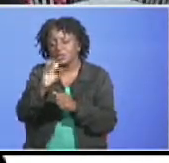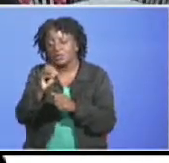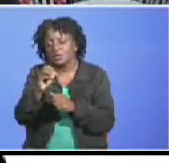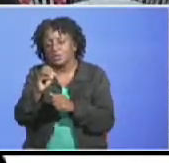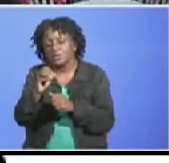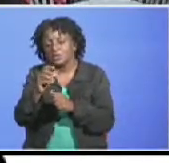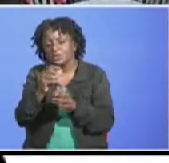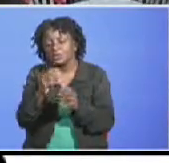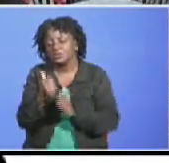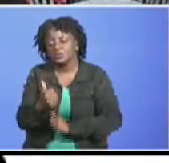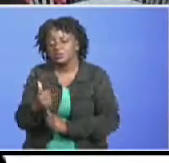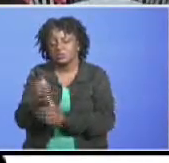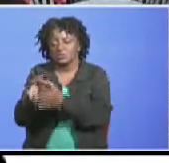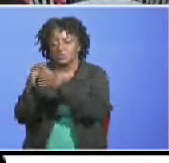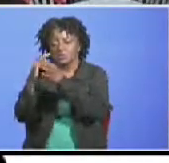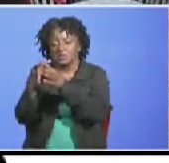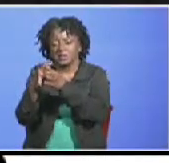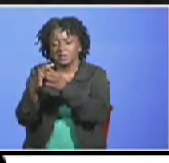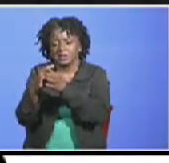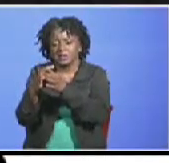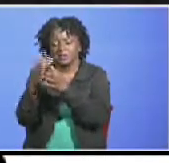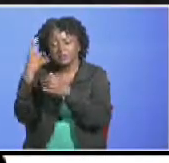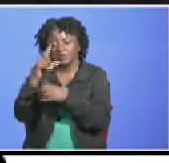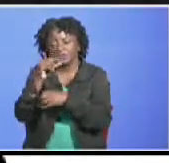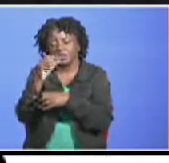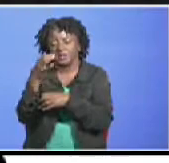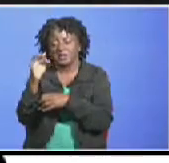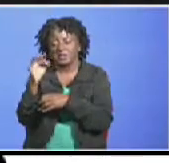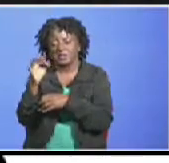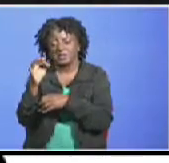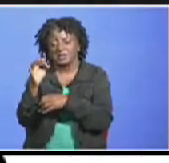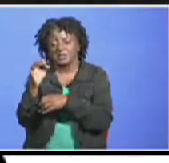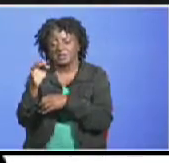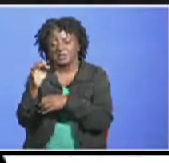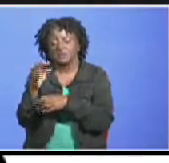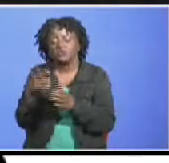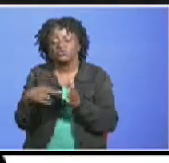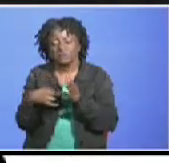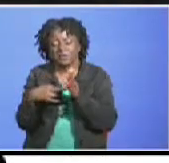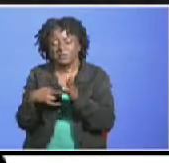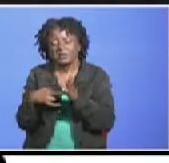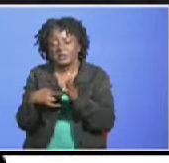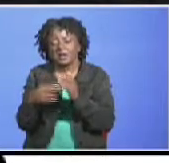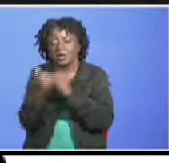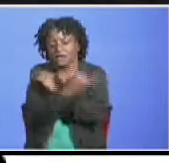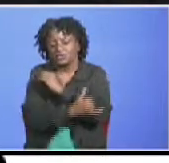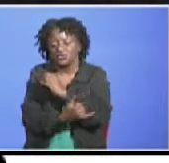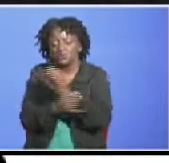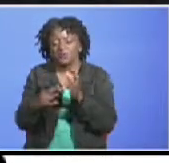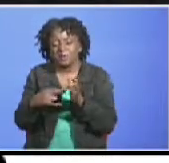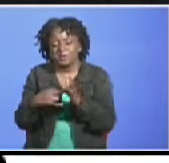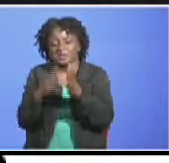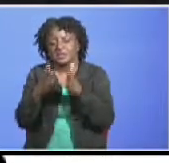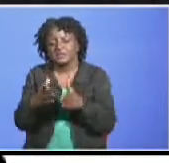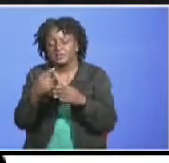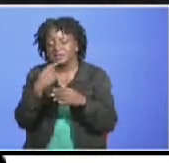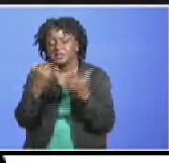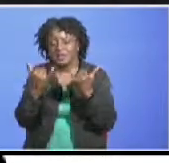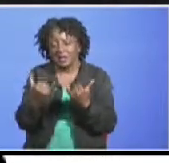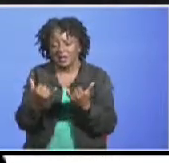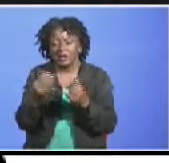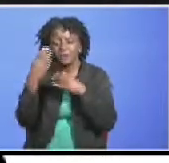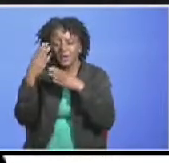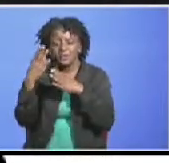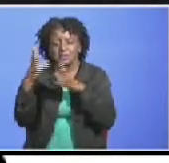2019, IDB country representative Daniela Carrera says now more than ever, the Bahamas can benefit from